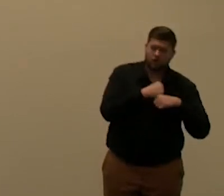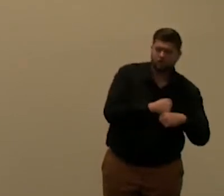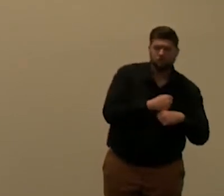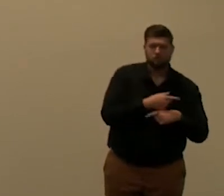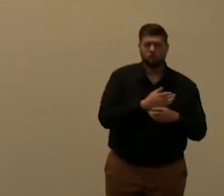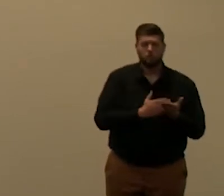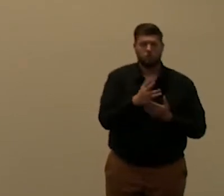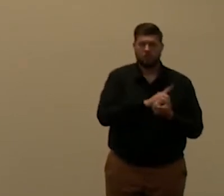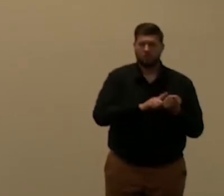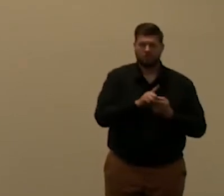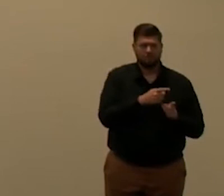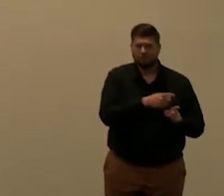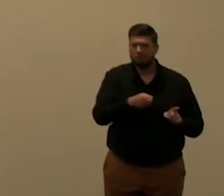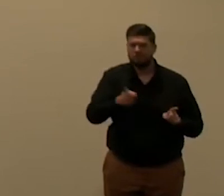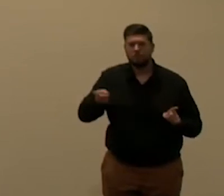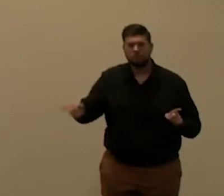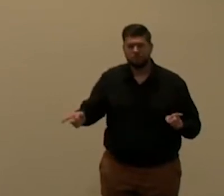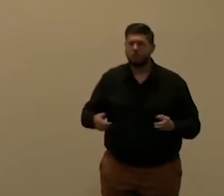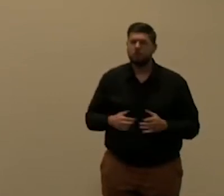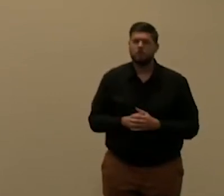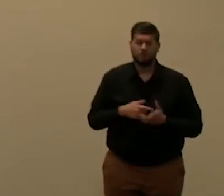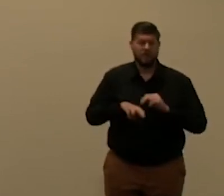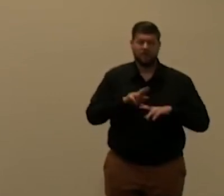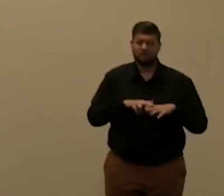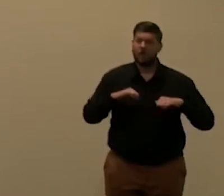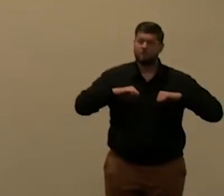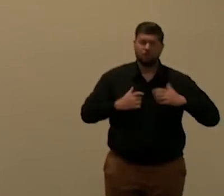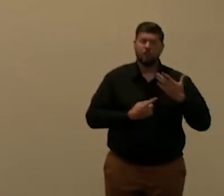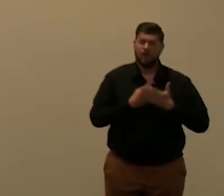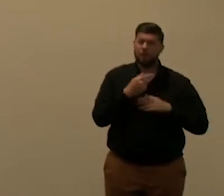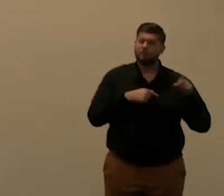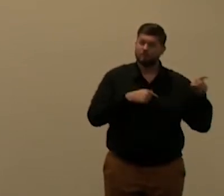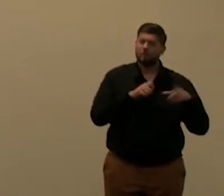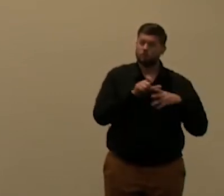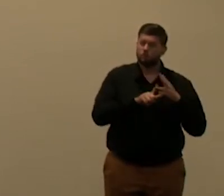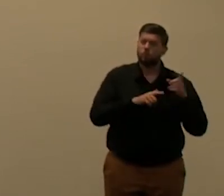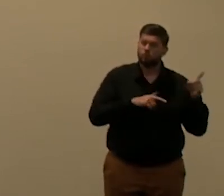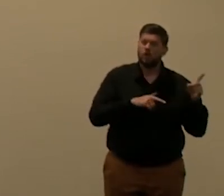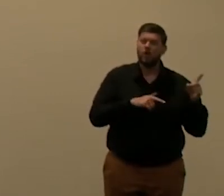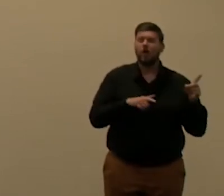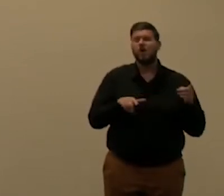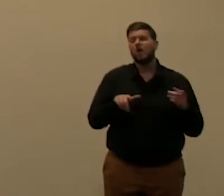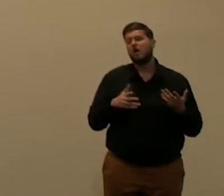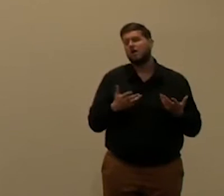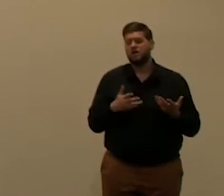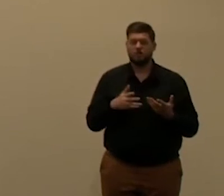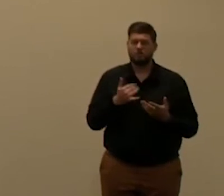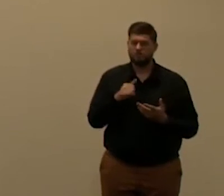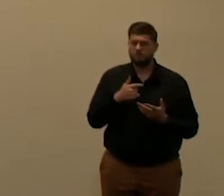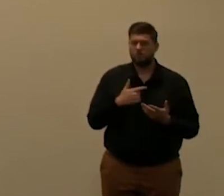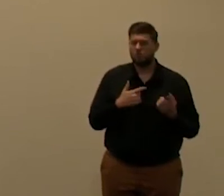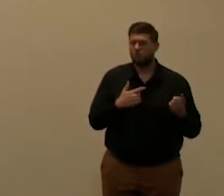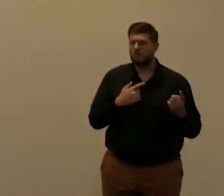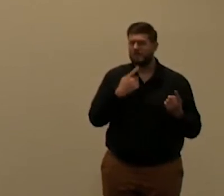well. So if you have managers that do that a lot, they might say that the one-on-one meetings might be